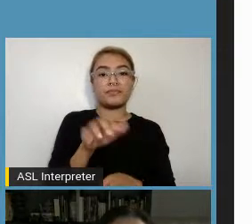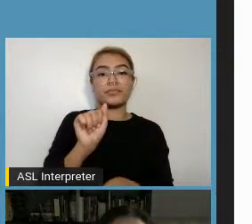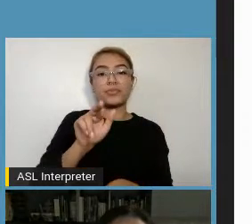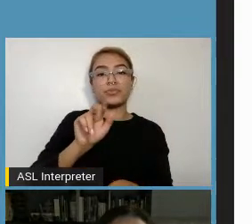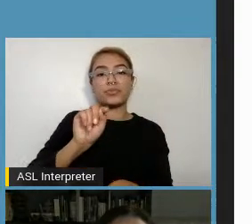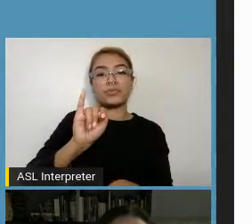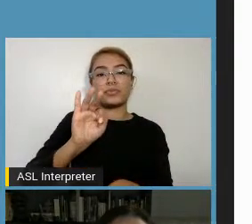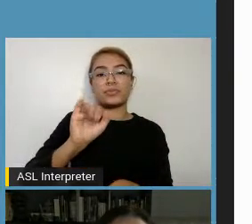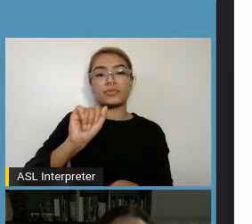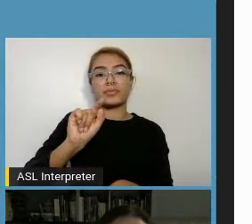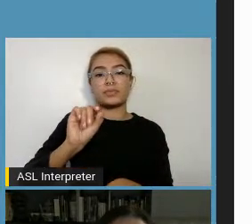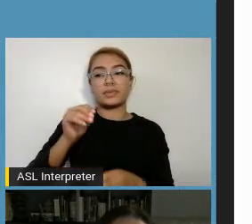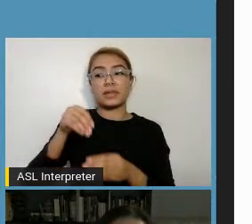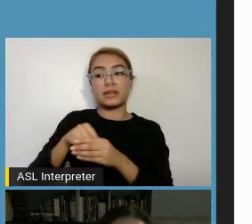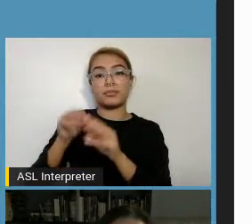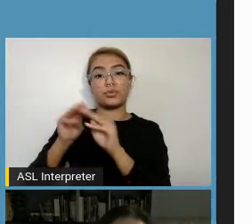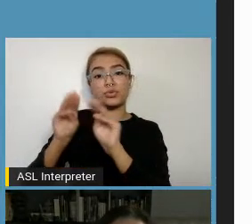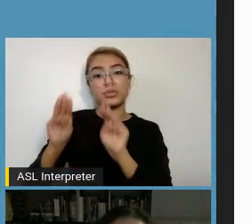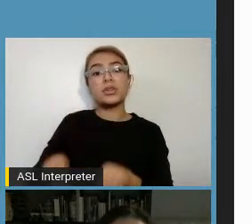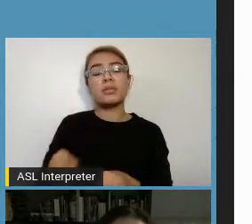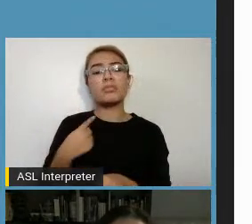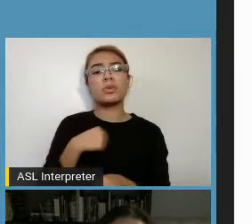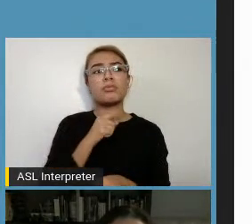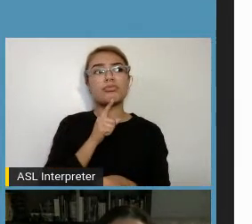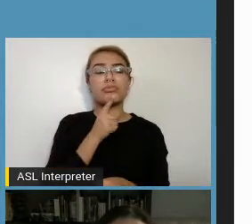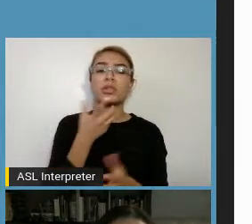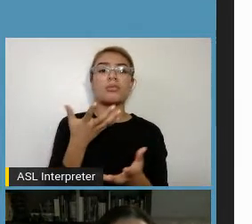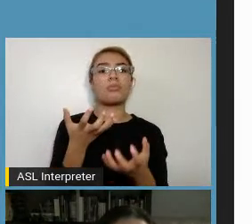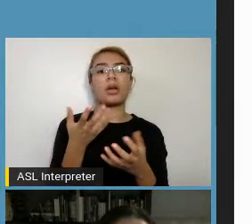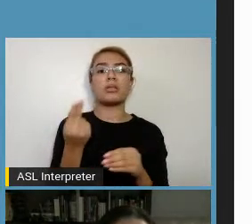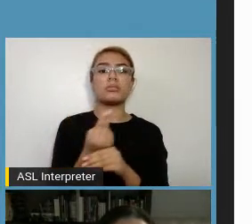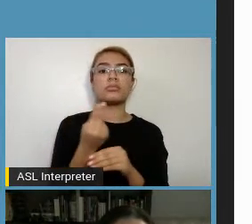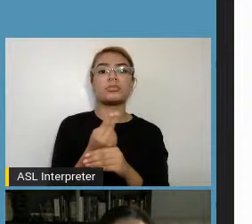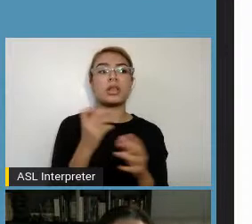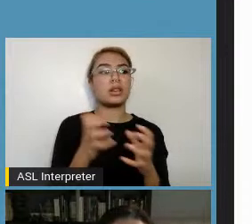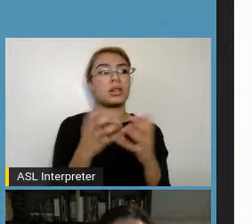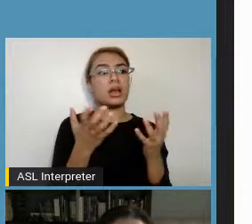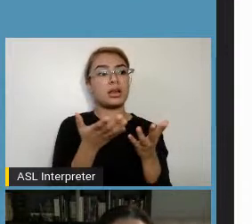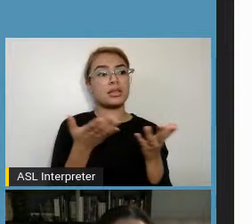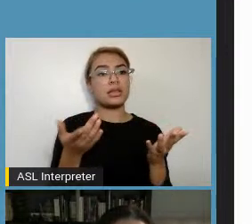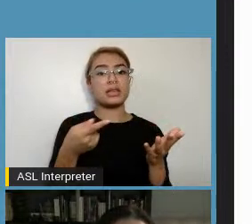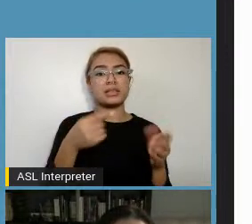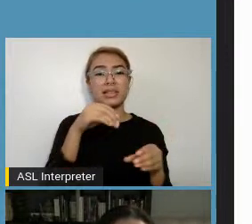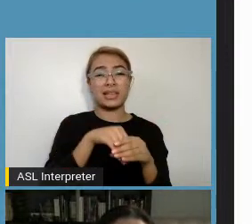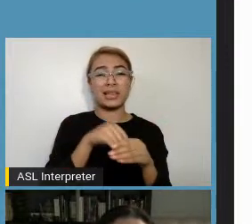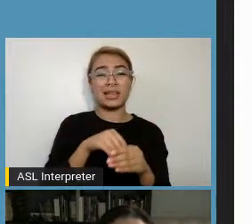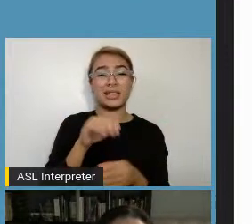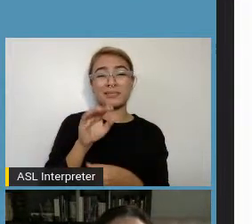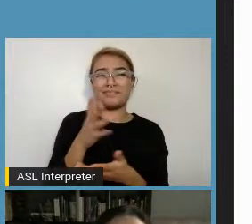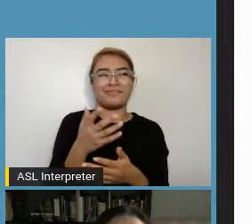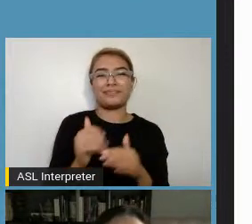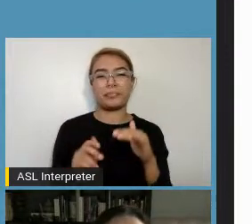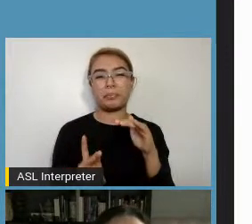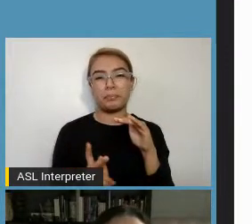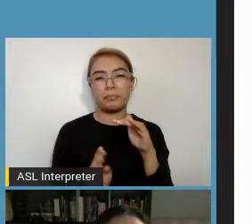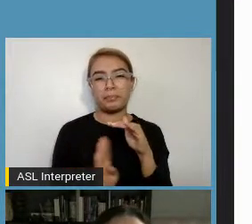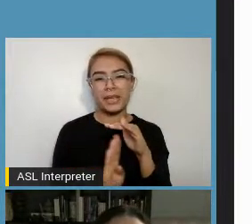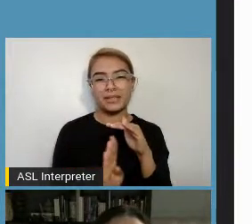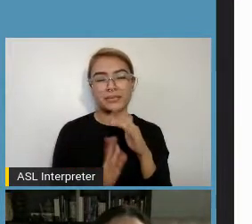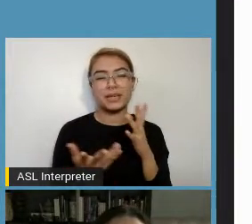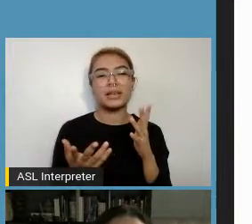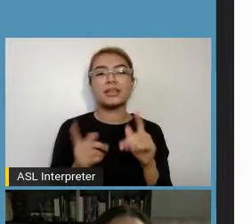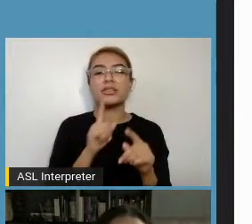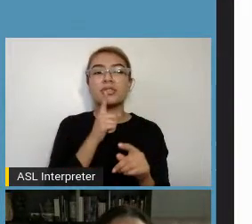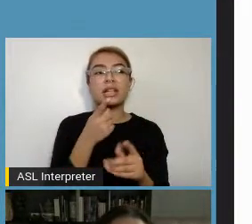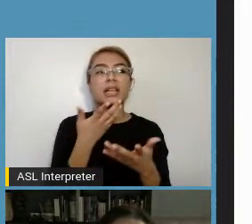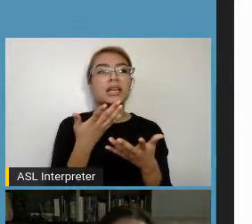And we really want to use so many of the things that traditionally are just stored in our basement to really just